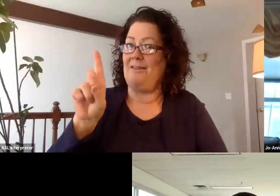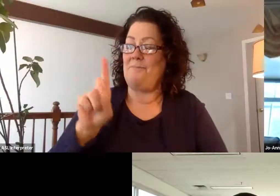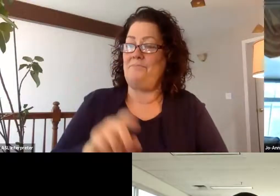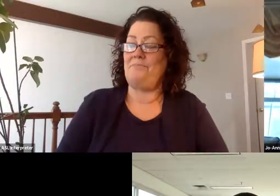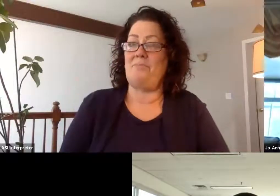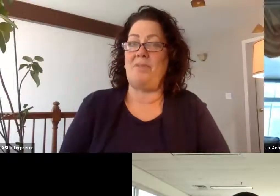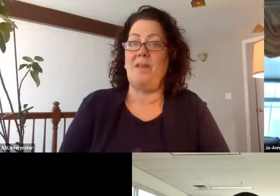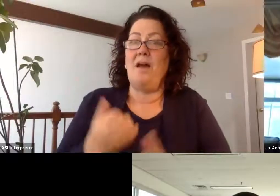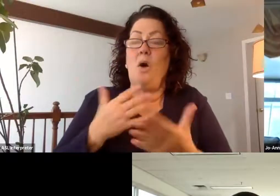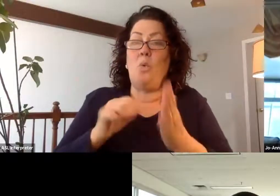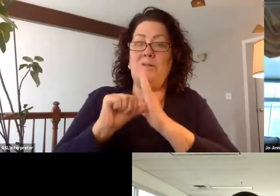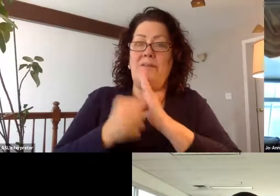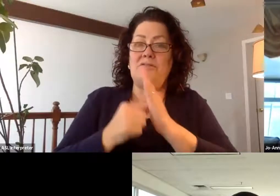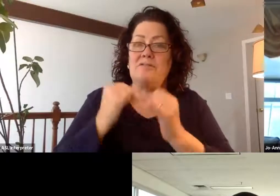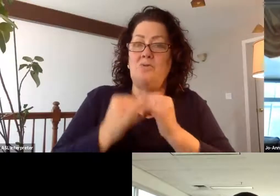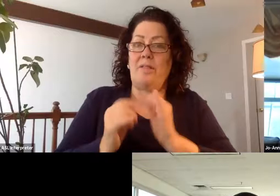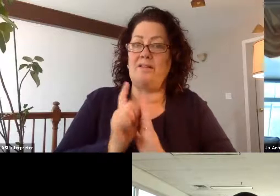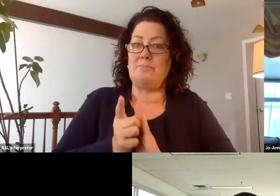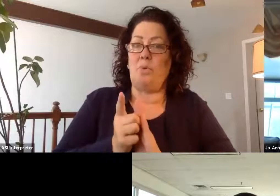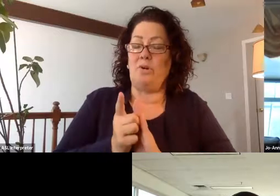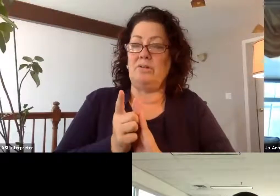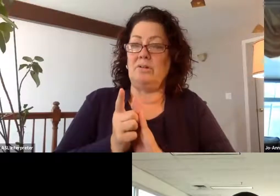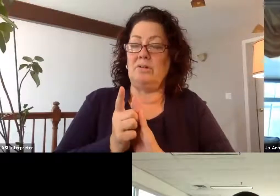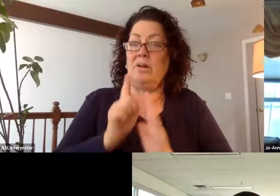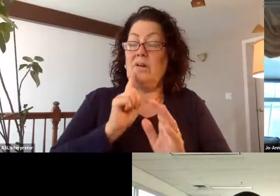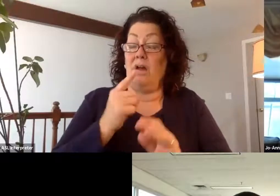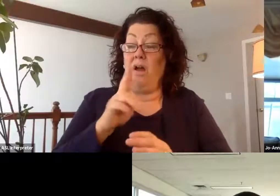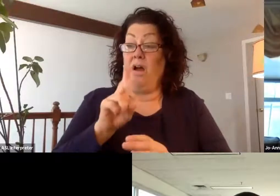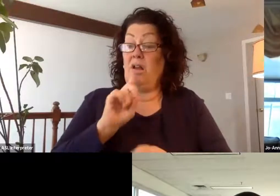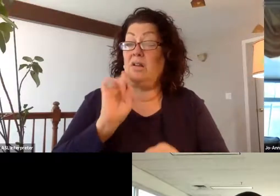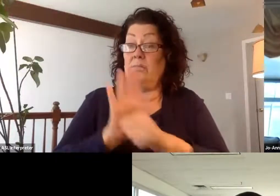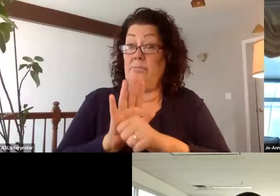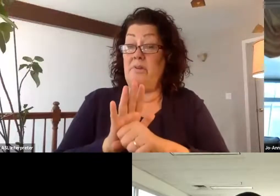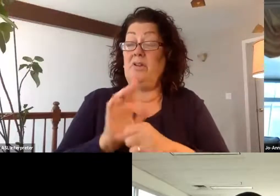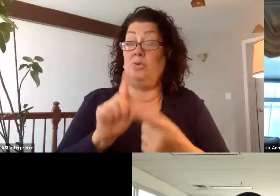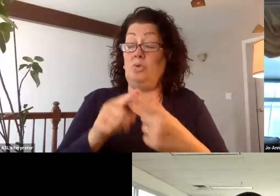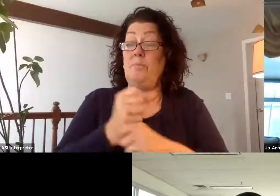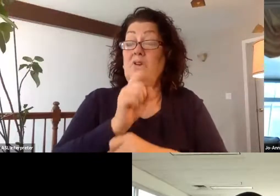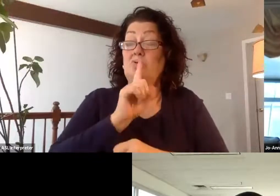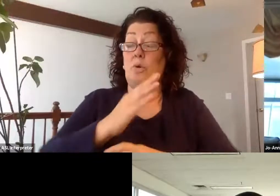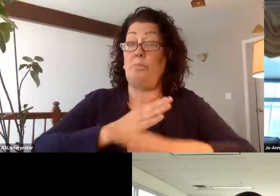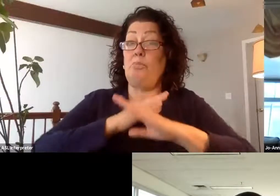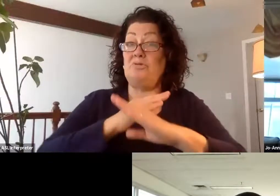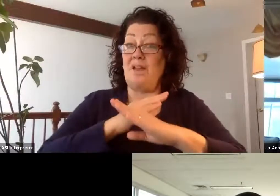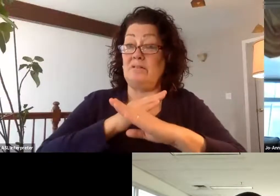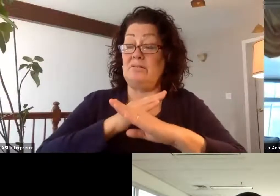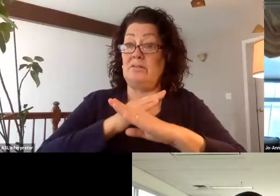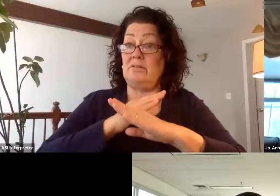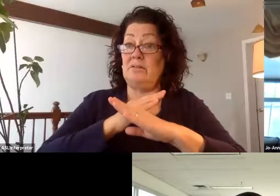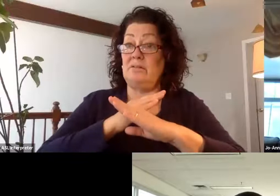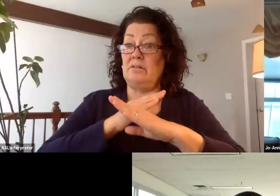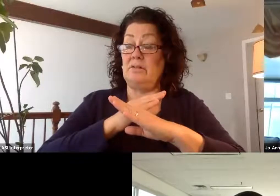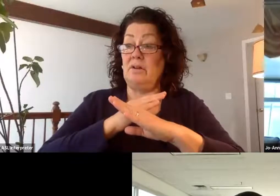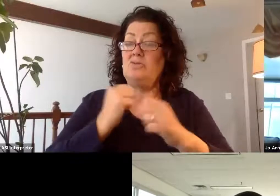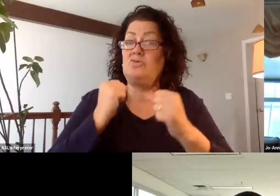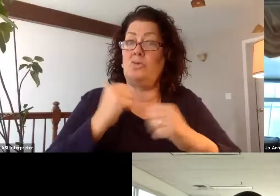underscore the last point you were talking about, the commitment to HUD to ensuring protections, robust